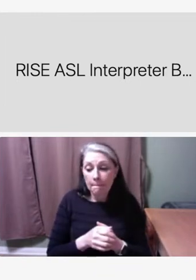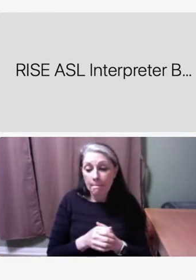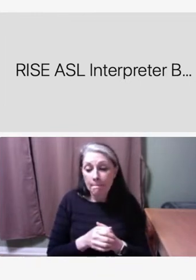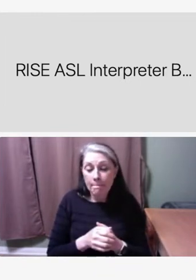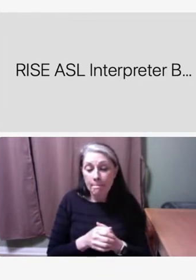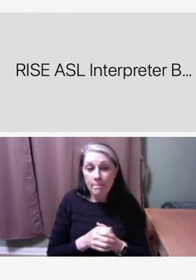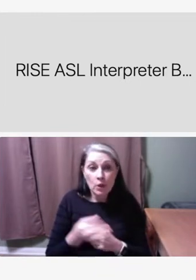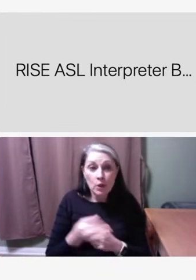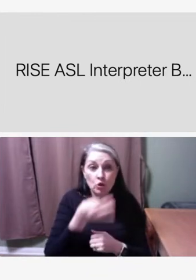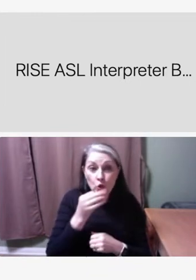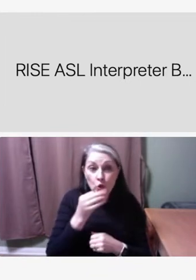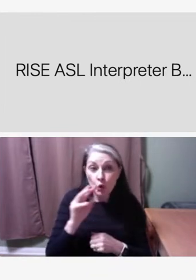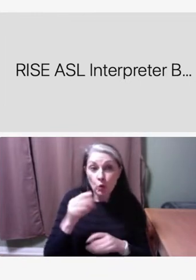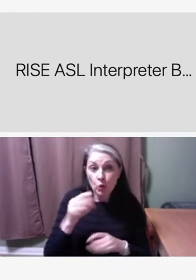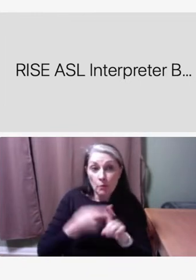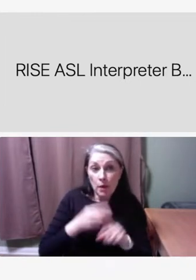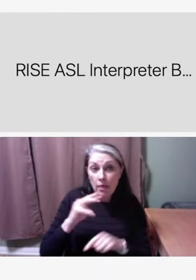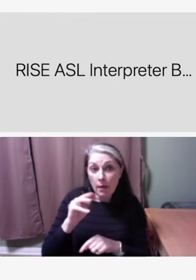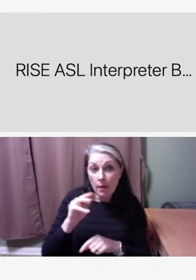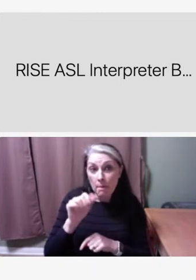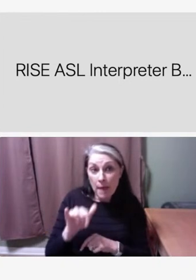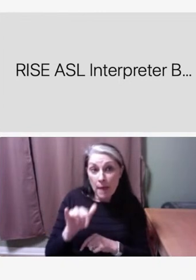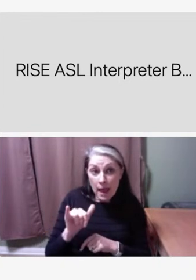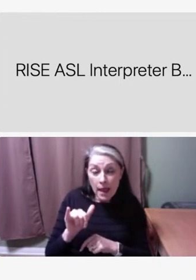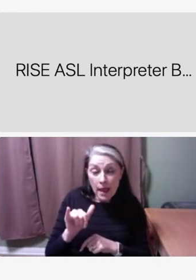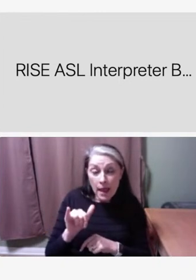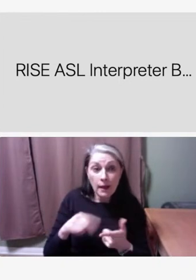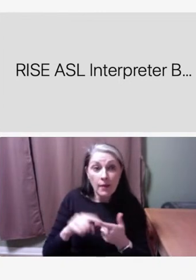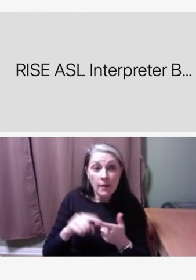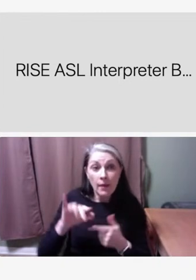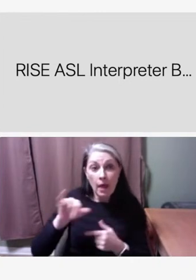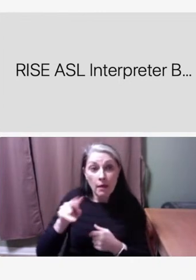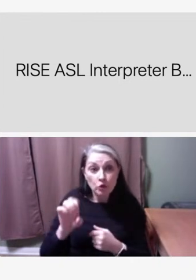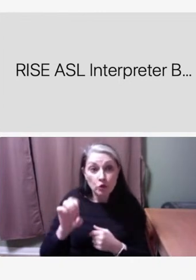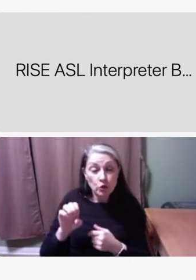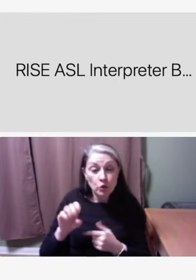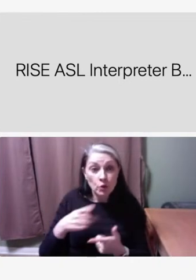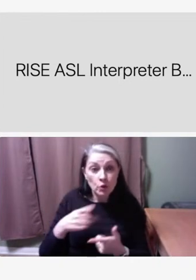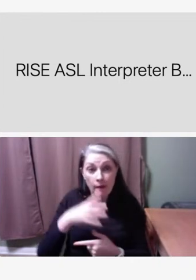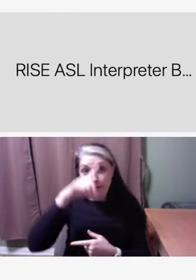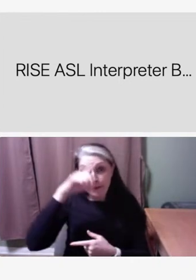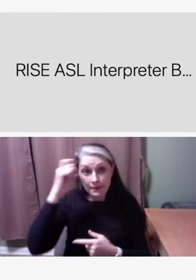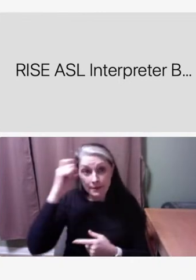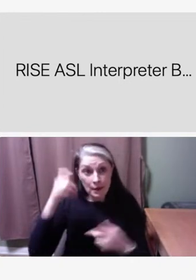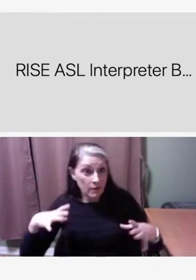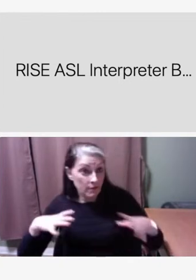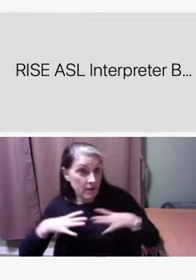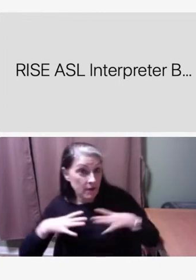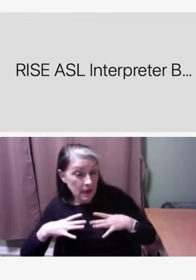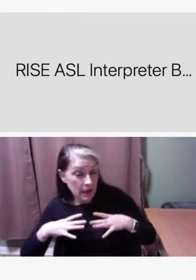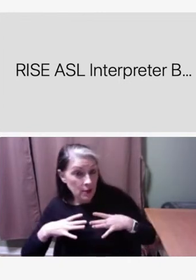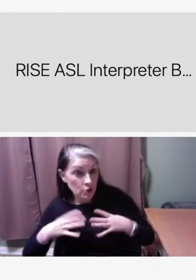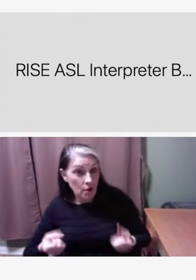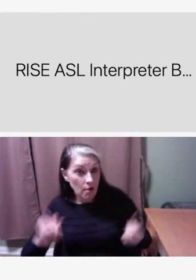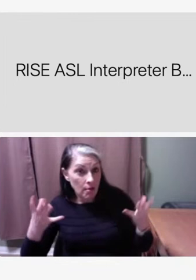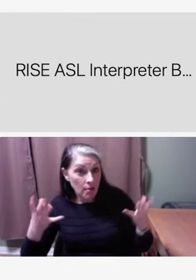June, and summer vacation. So we have a lot of work to do in a very short period of